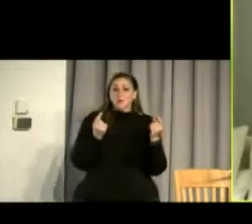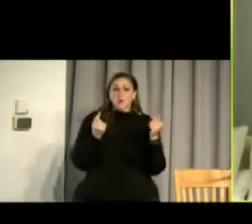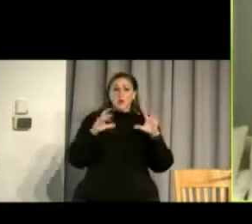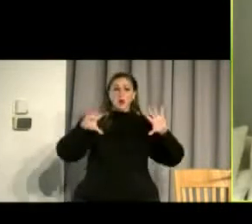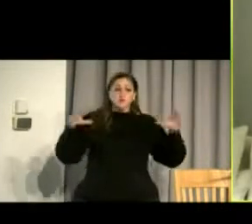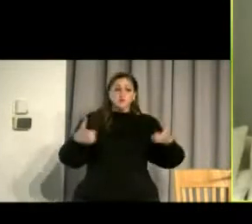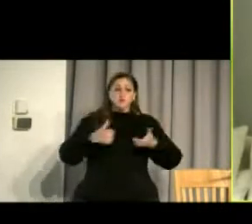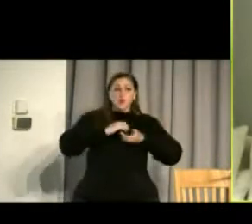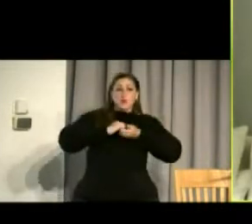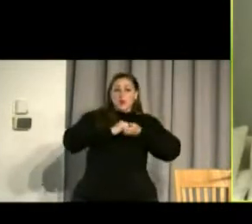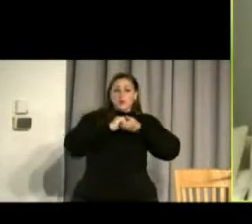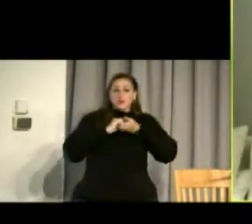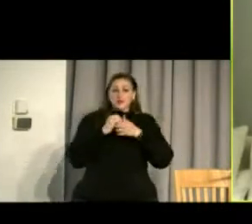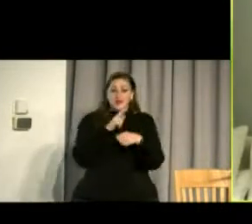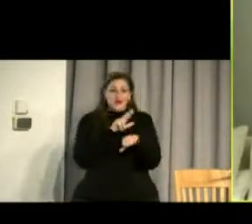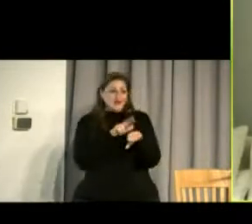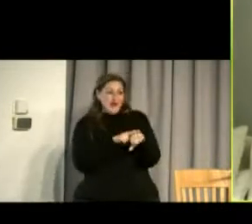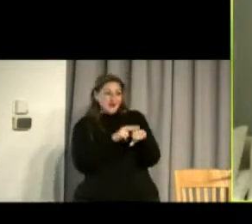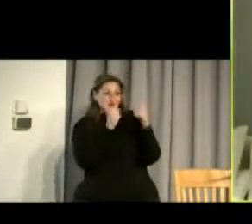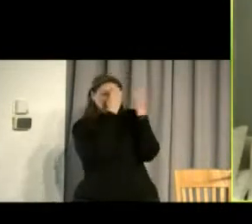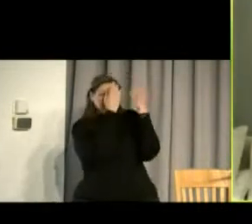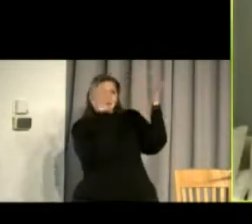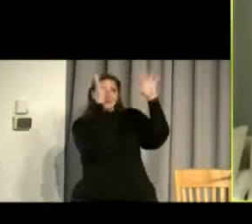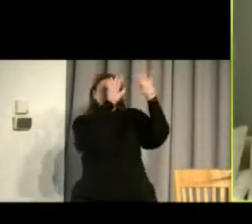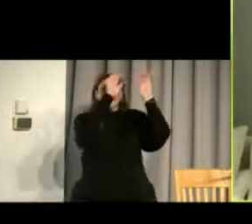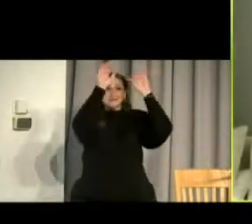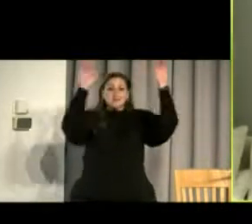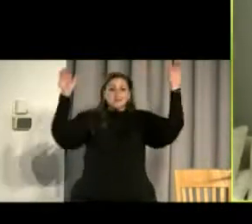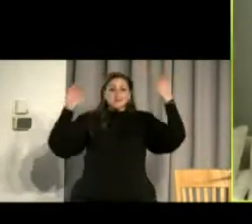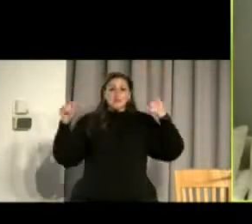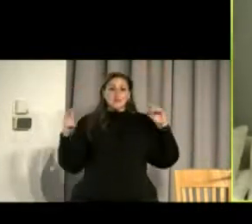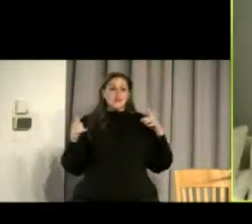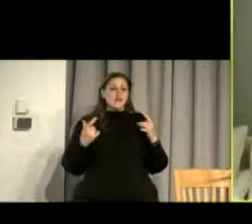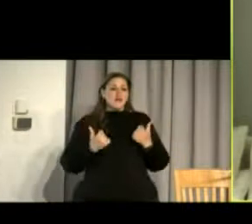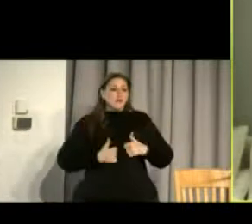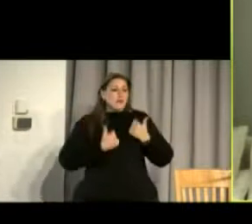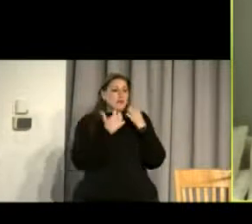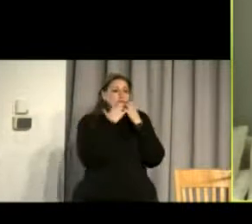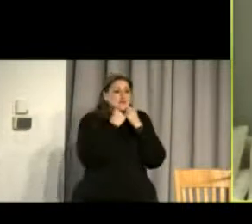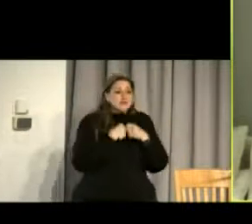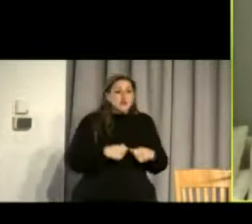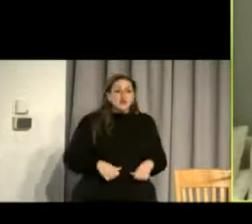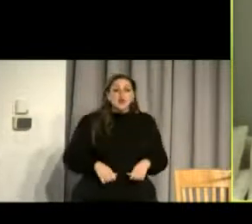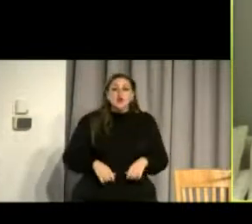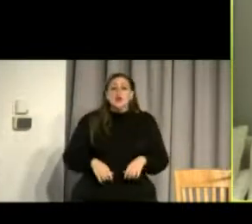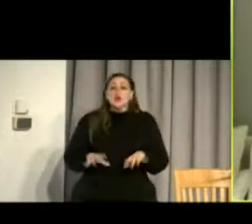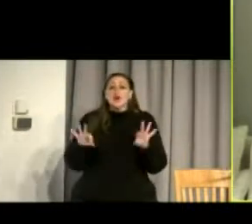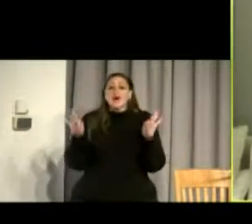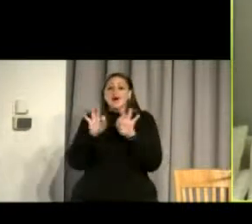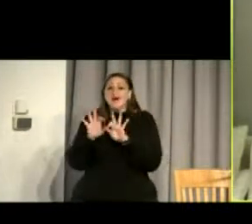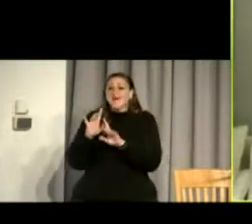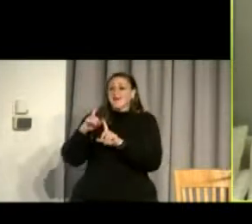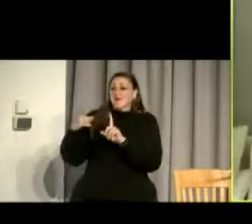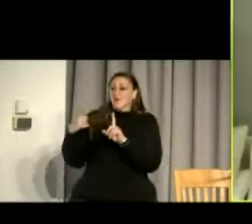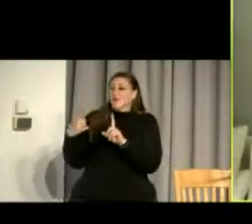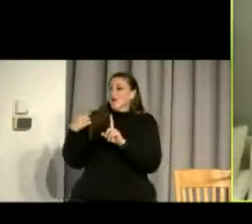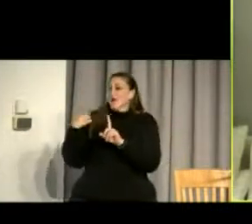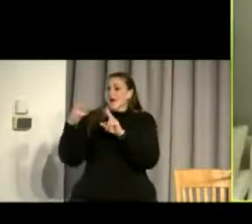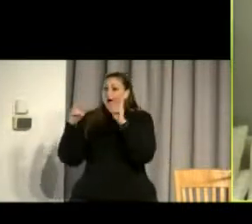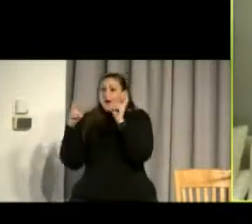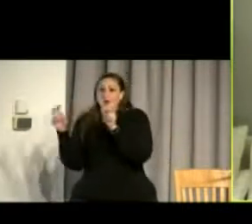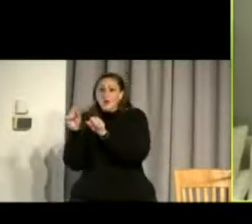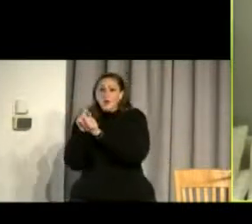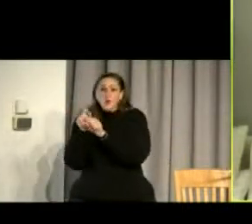coalition efforts on a national basis, including work with the Movement for Black Lives, a Gulf Coast for a Green New Deal, where we're working to